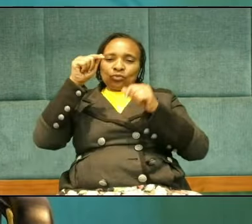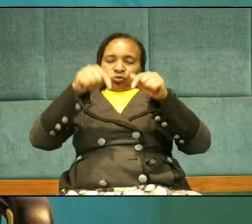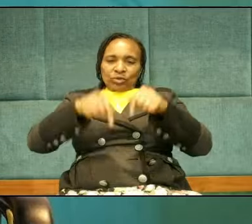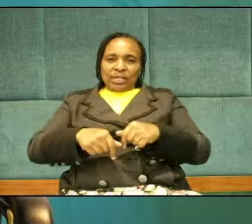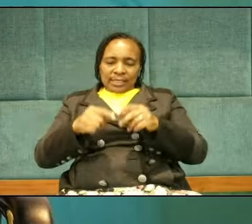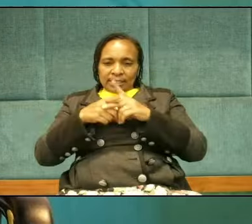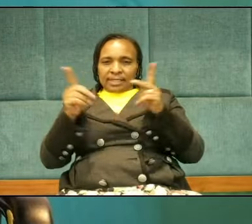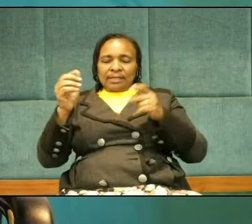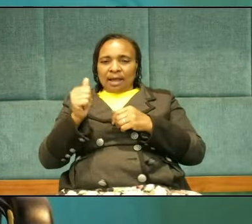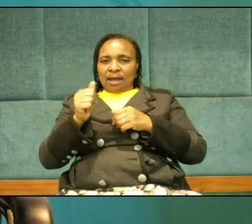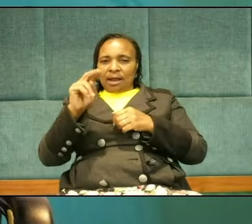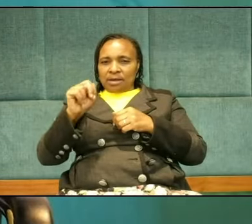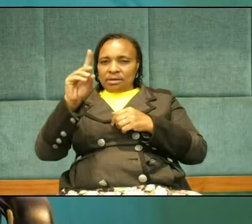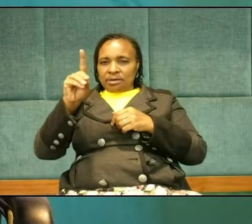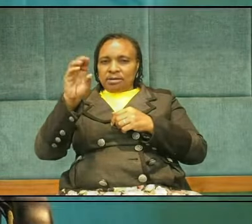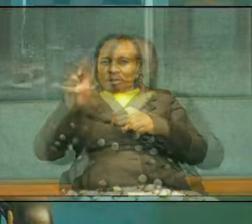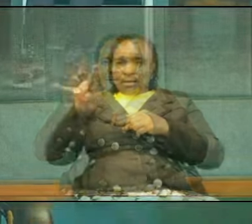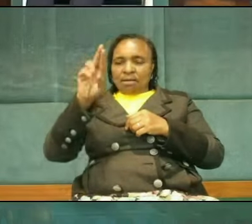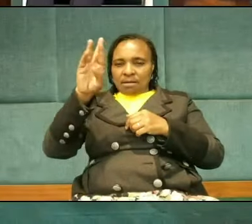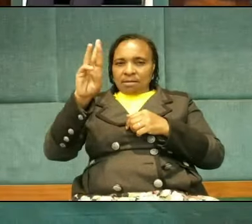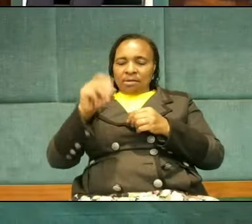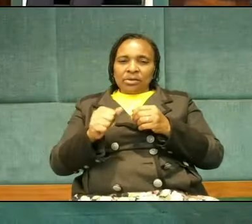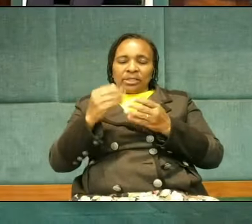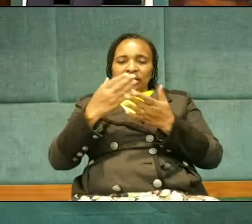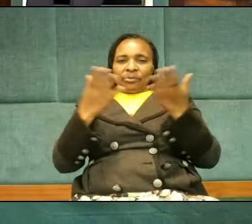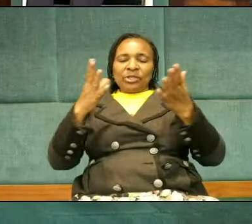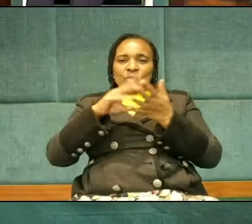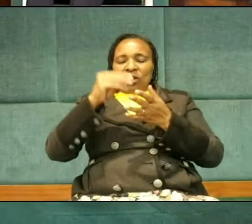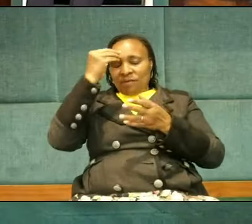we start with Andrew? What is something that you have learned today?